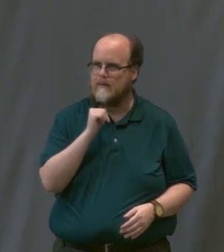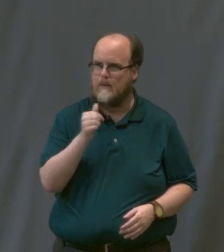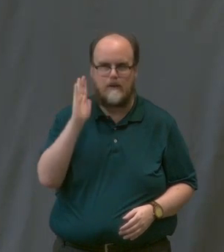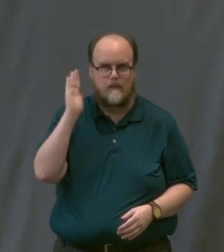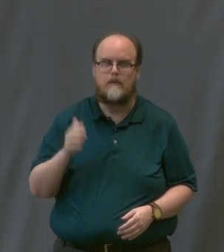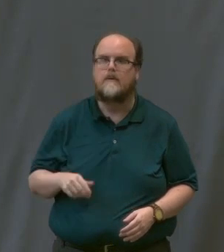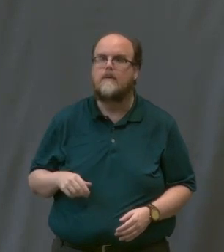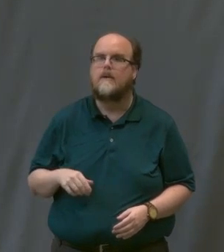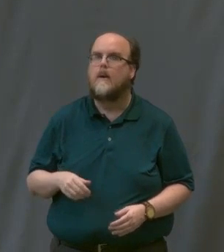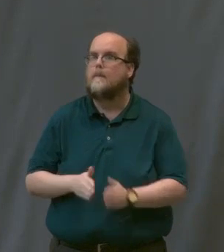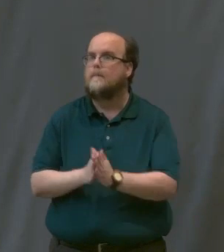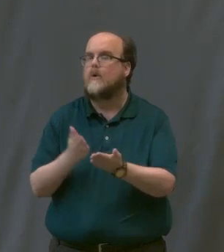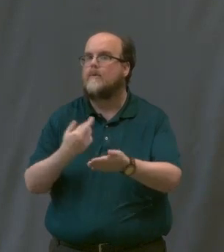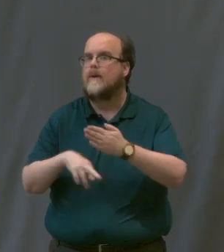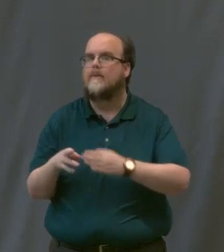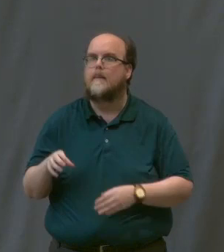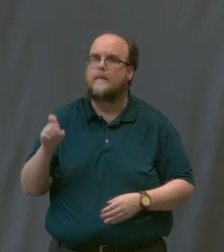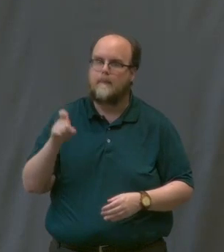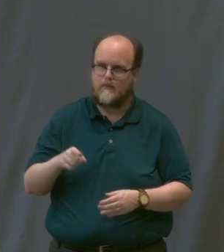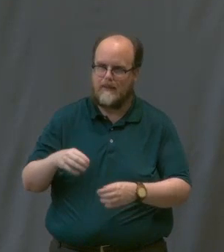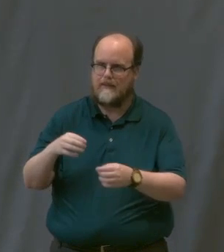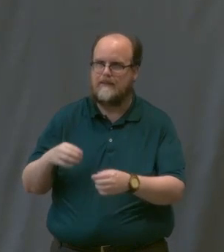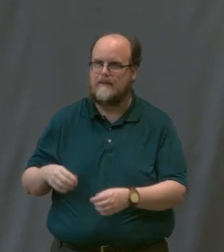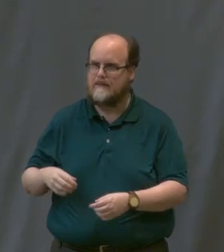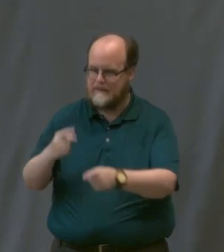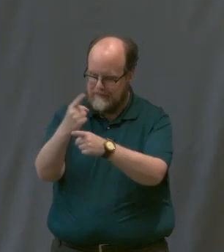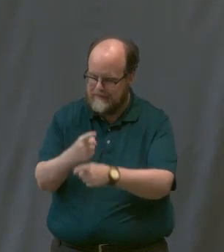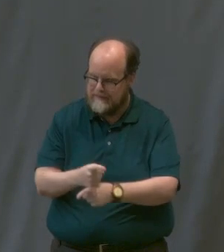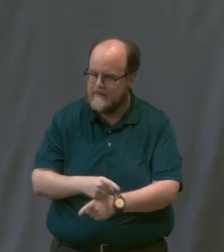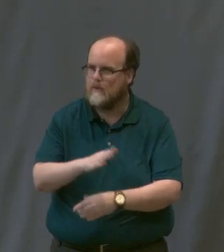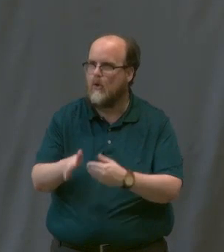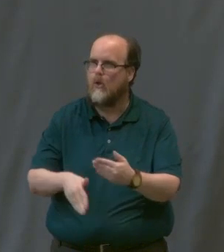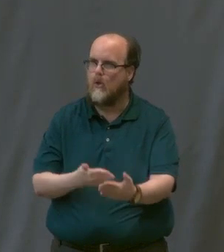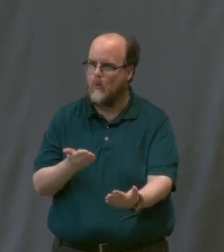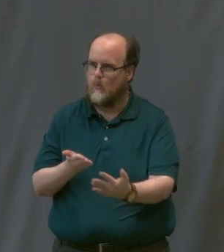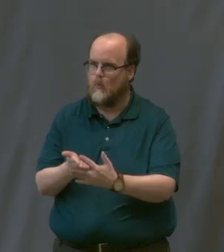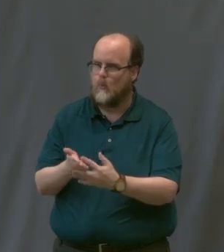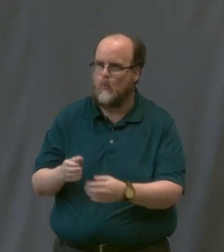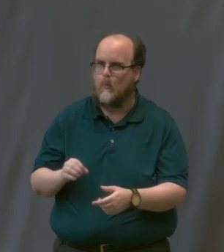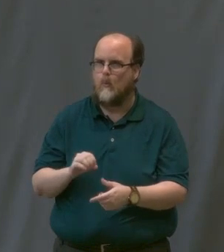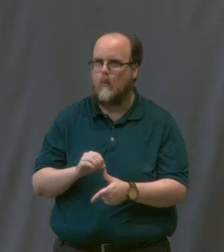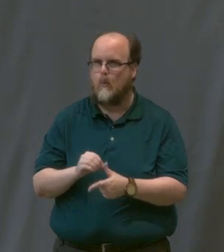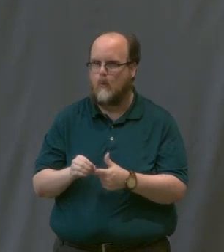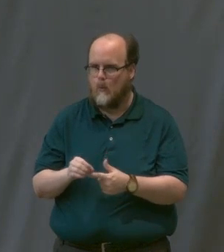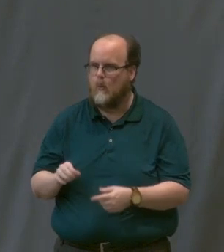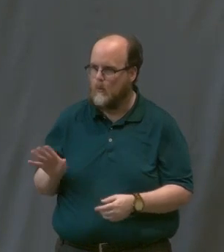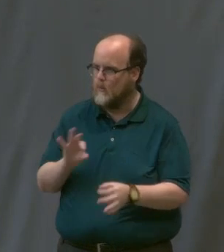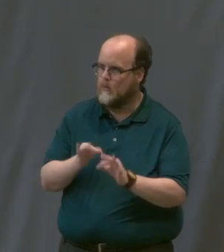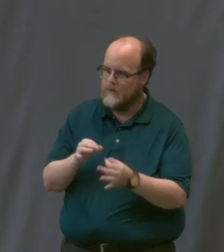hear. The book of Revelation must be consistent all the way through. Otherwise, my interpretation is totally